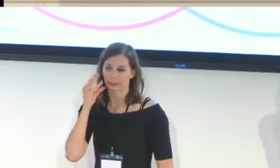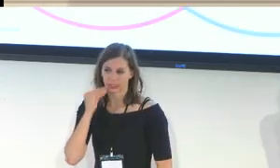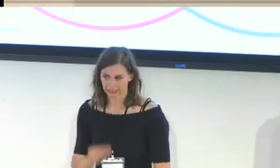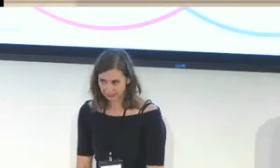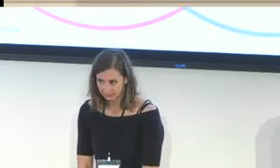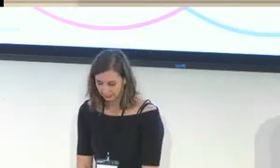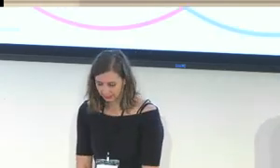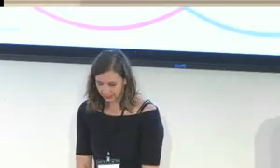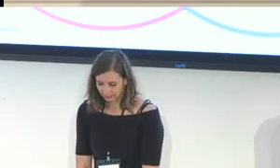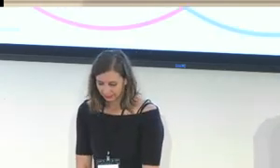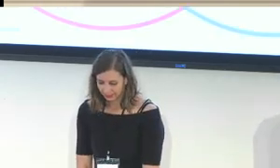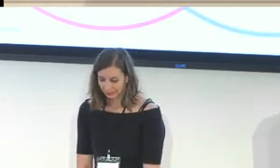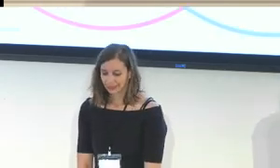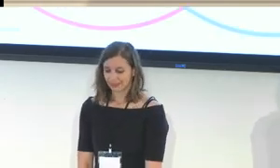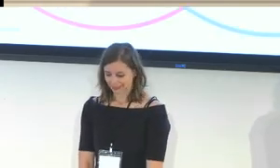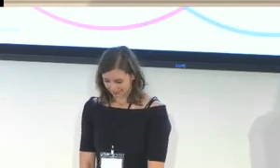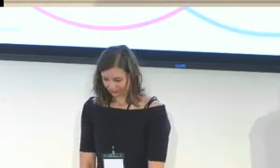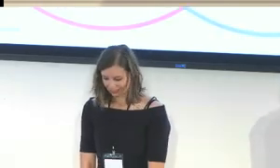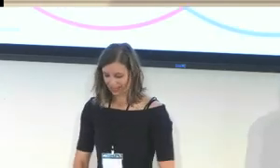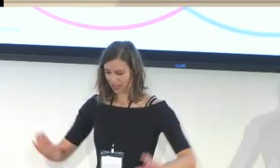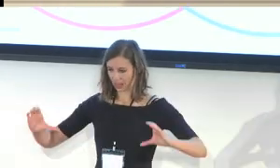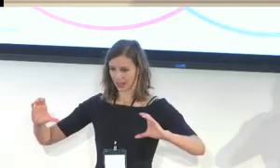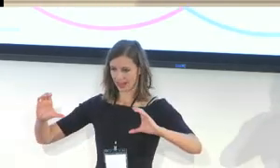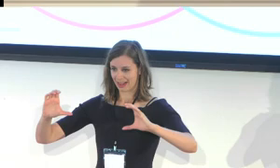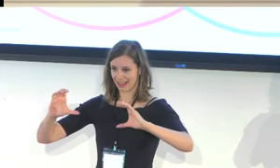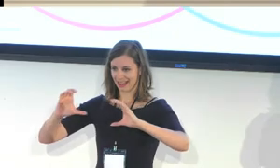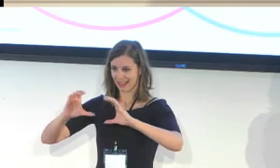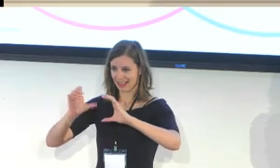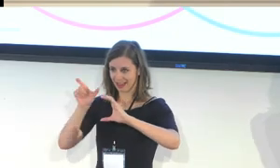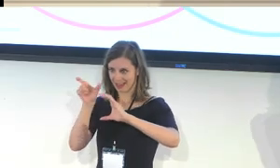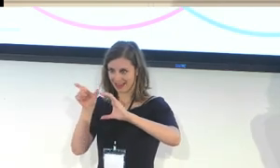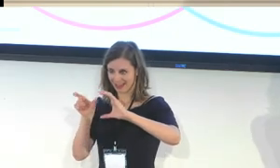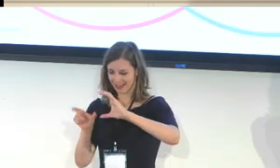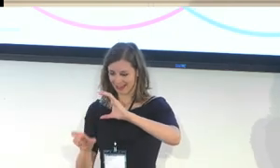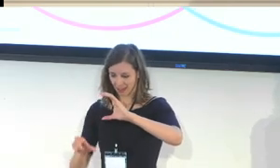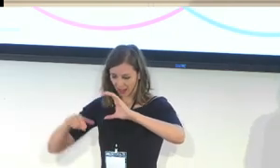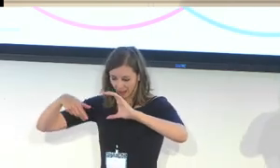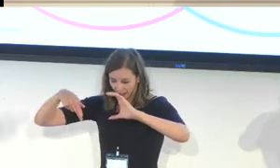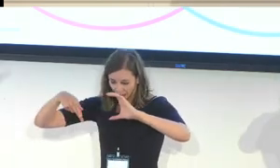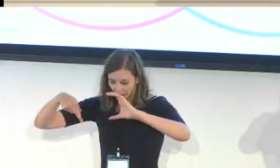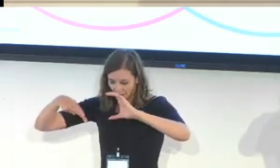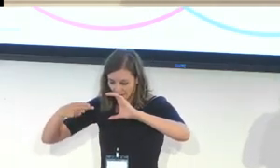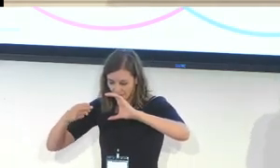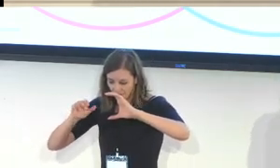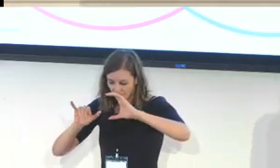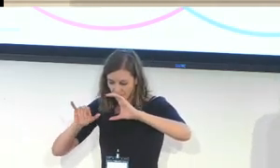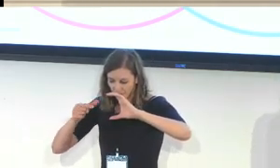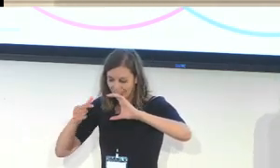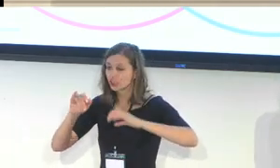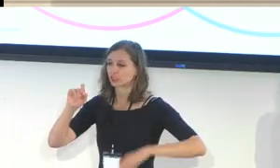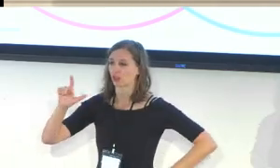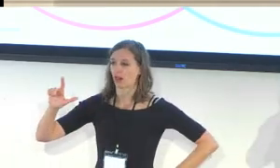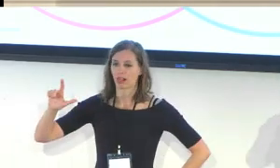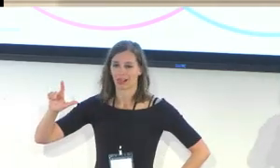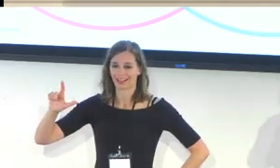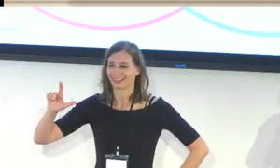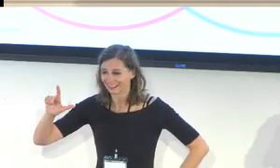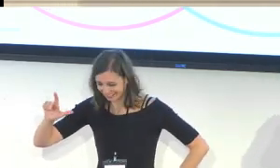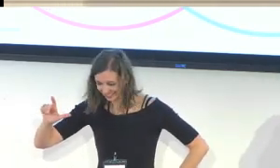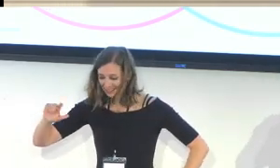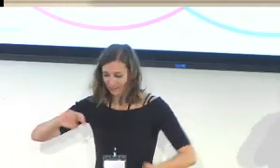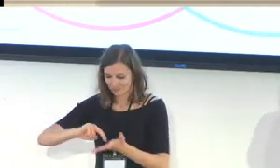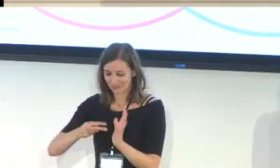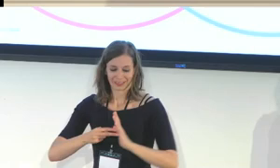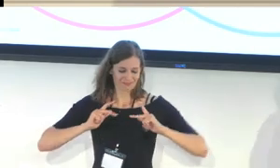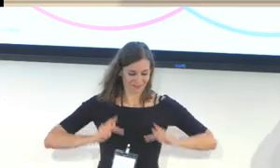which creates this lovely little thing called phygital. If you haven't come across the term before, I love the term. Phygital really refers to that erosion between